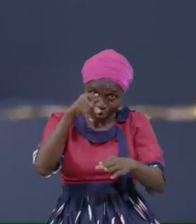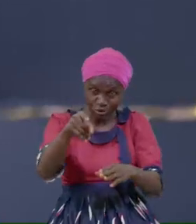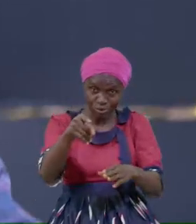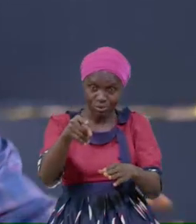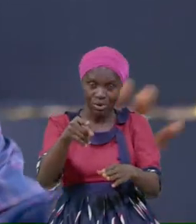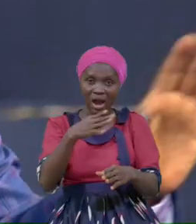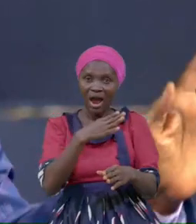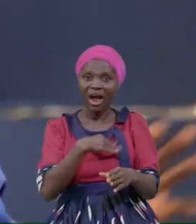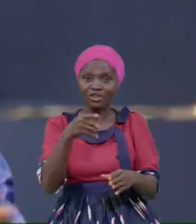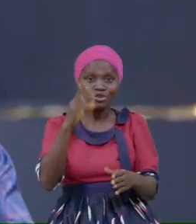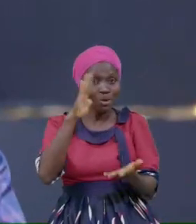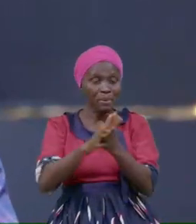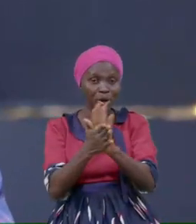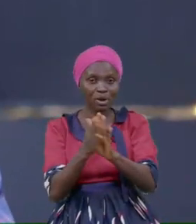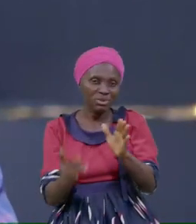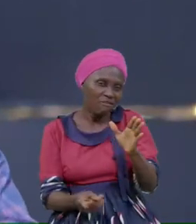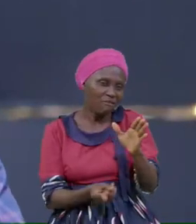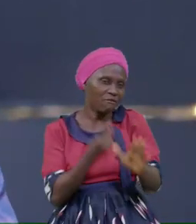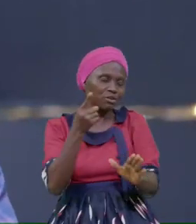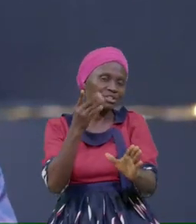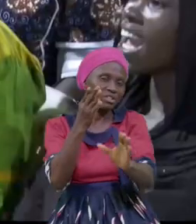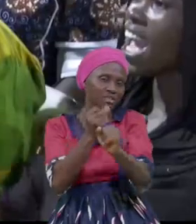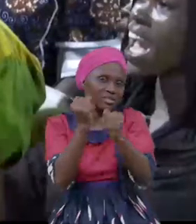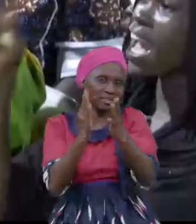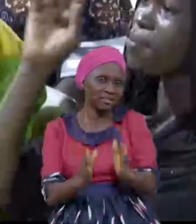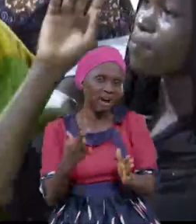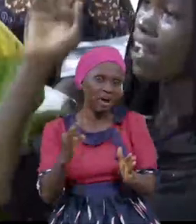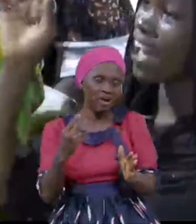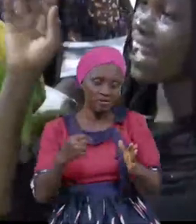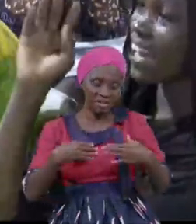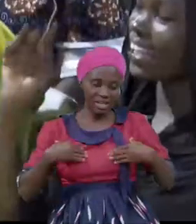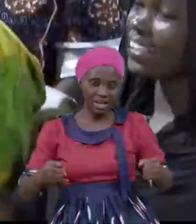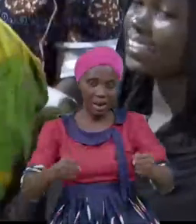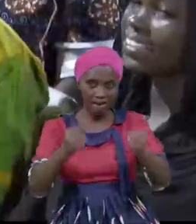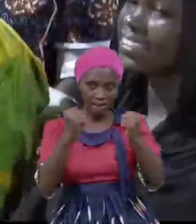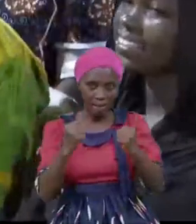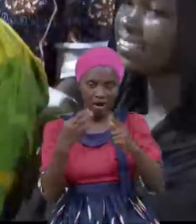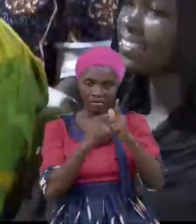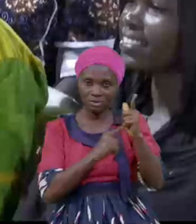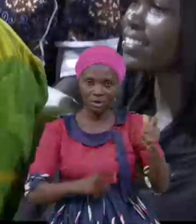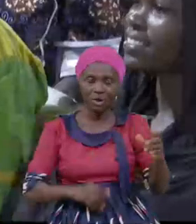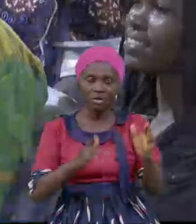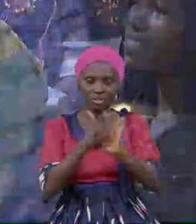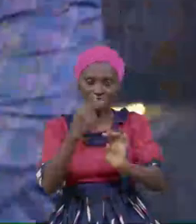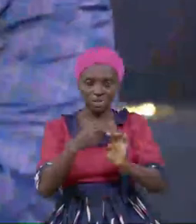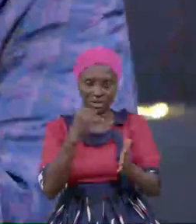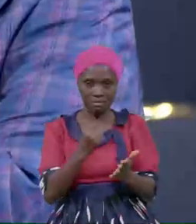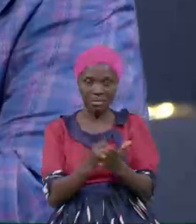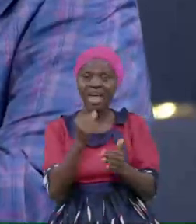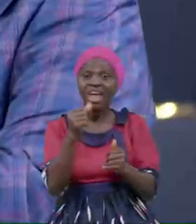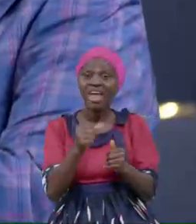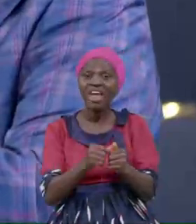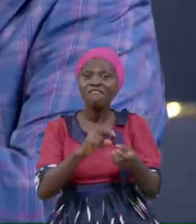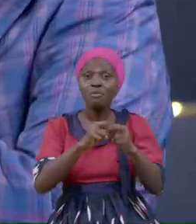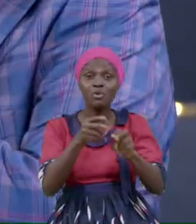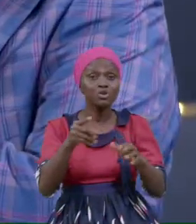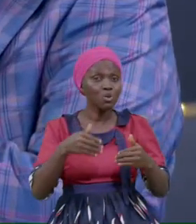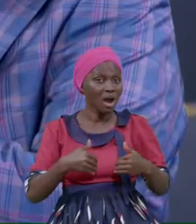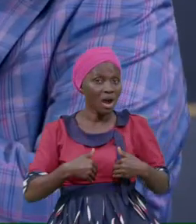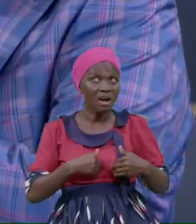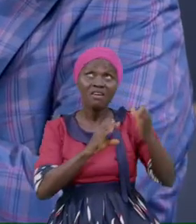partaker of the healing virtue of the Lord. And every problem you have, Christ will carry